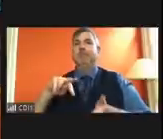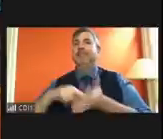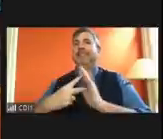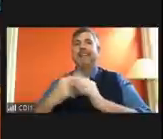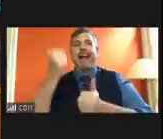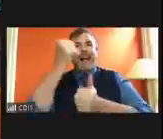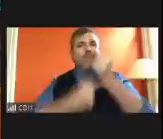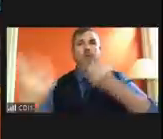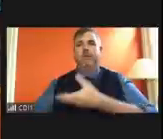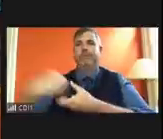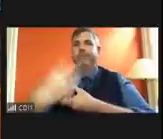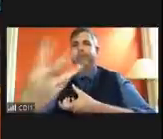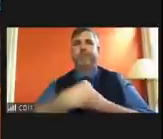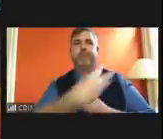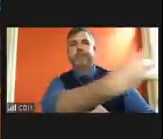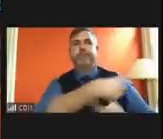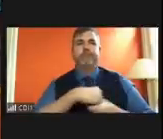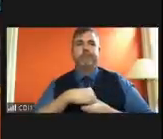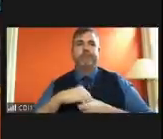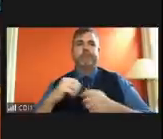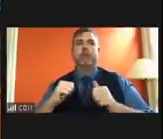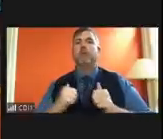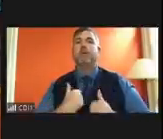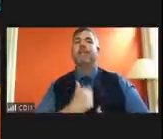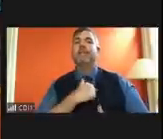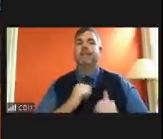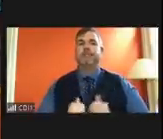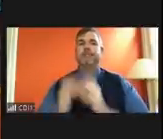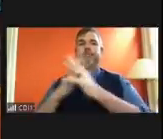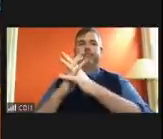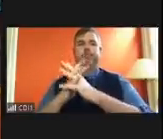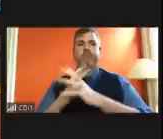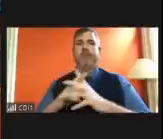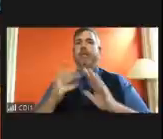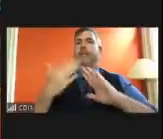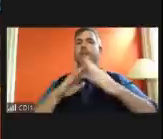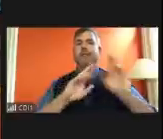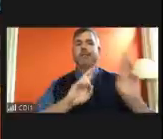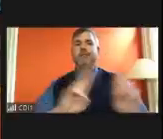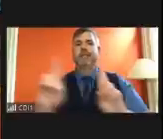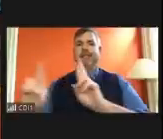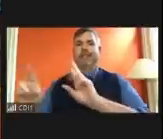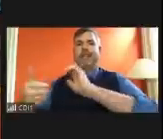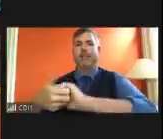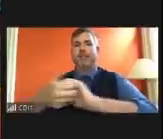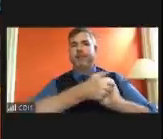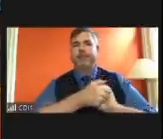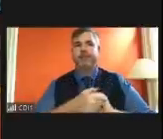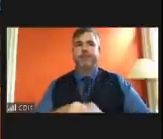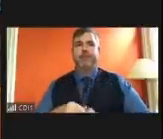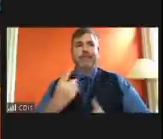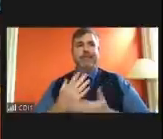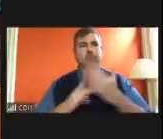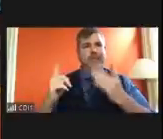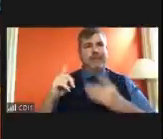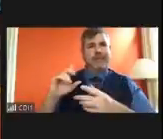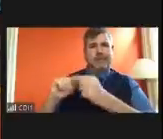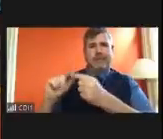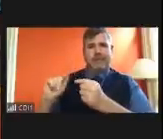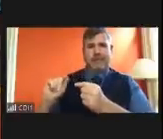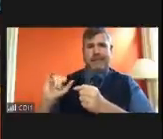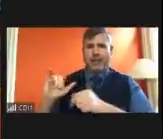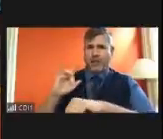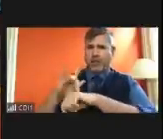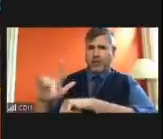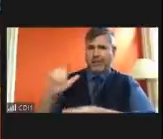Community Readiness Collaborative. And Dave, next slide. Dave, can I just point that must have been early days, right? Before we were requiring people cover their